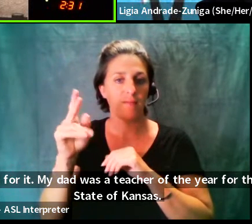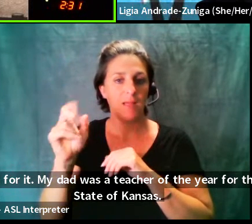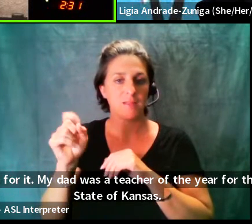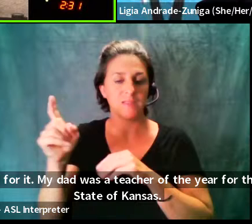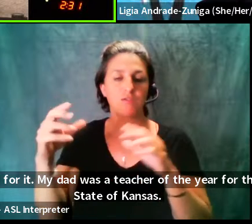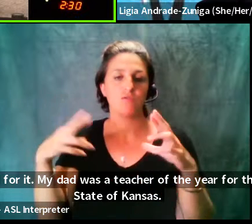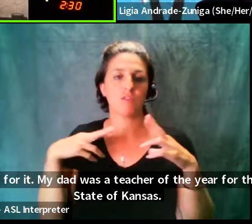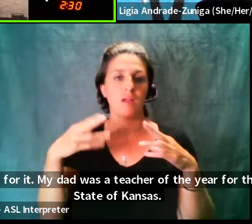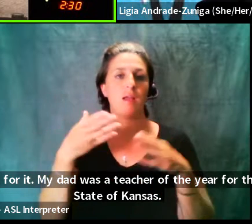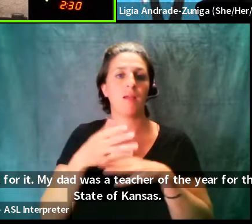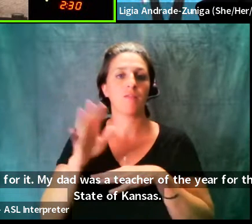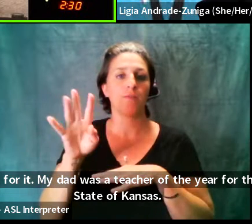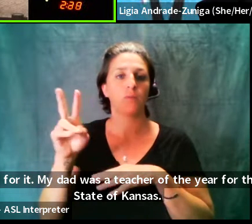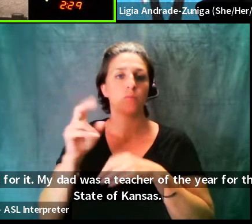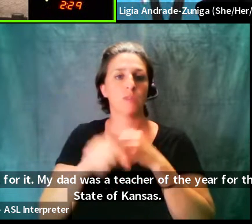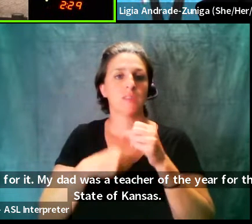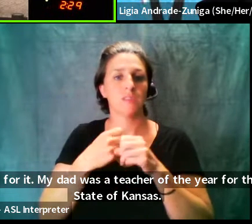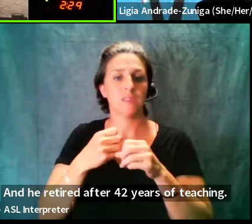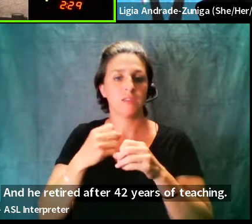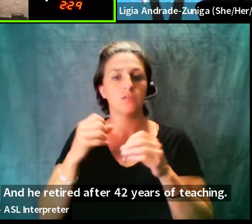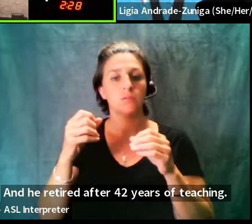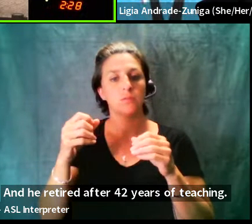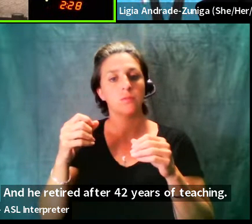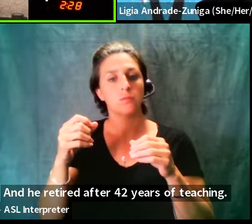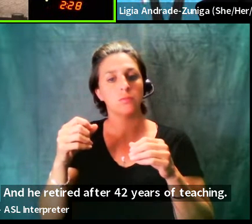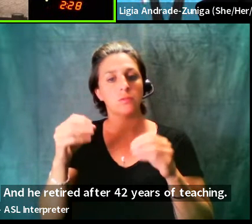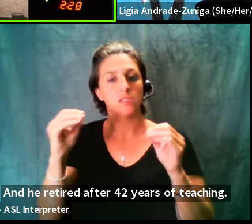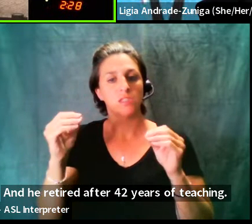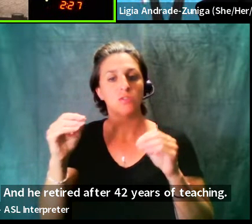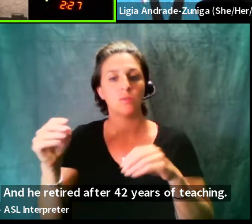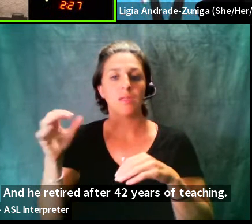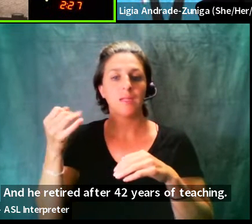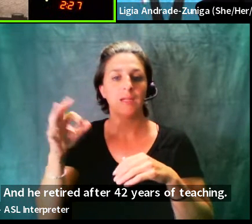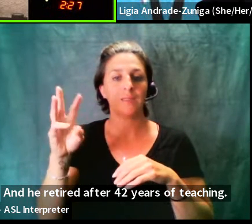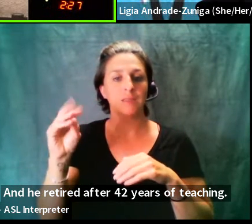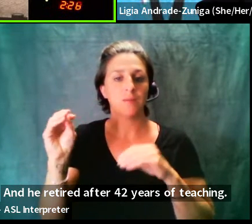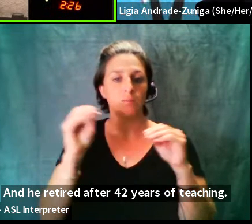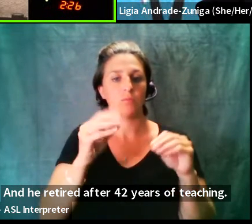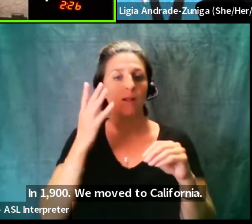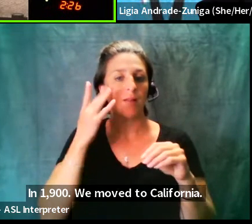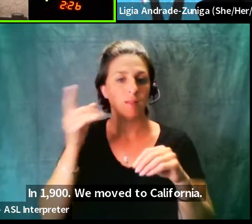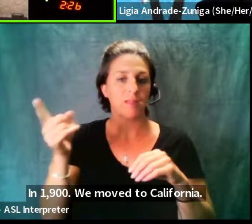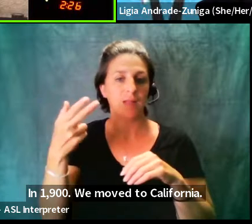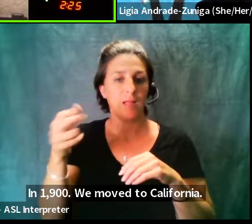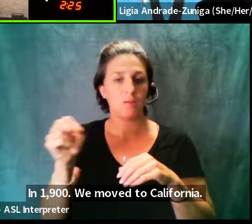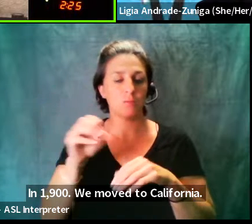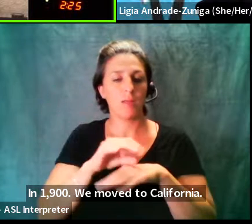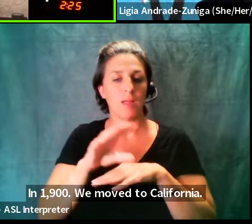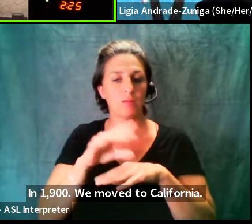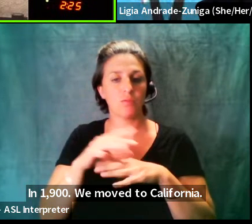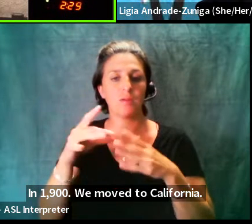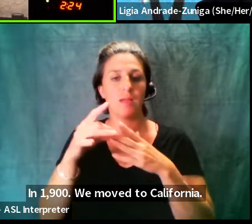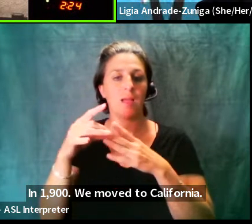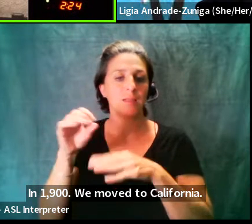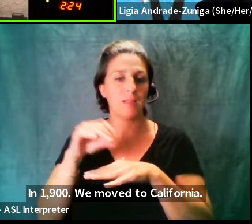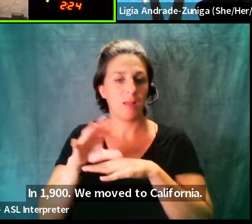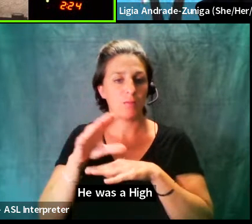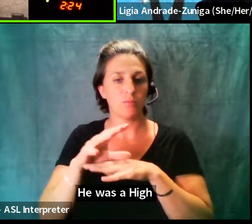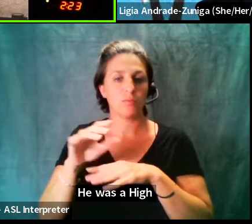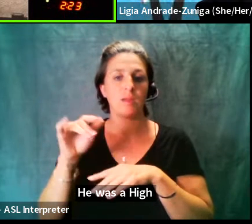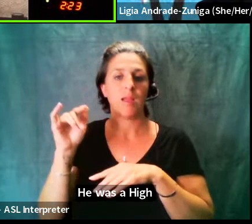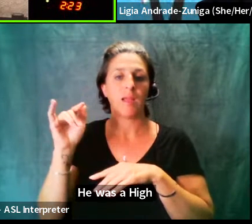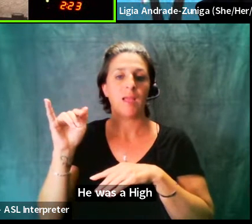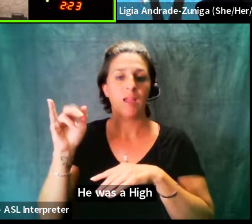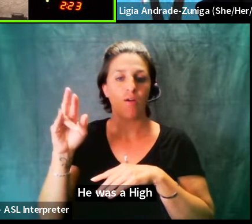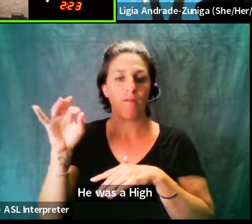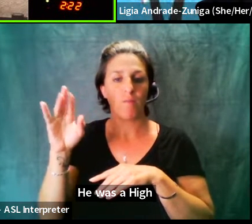teaching. In 1960, we moved to California. He was a high school counselor, the guidance counselor, the Air Force recruiter, and he was